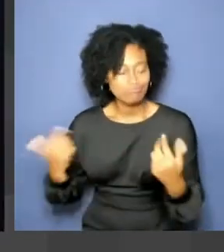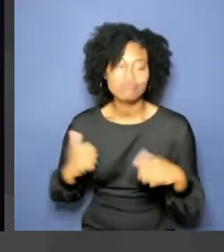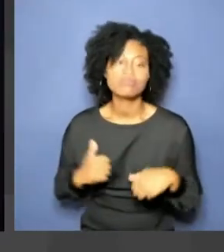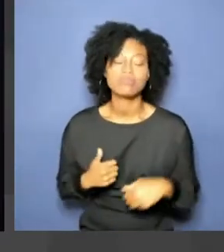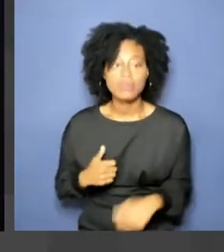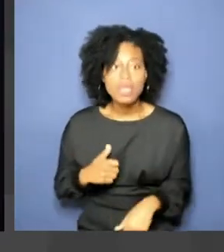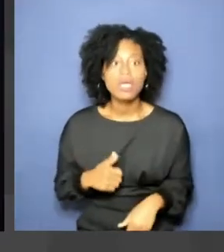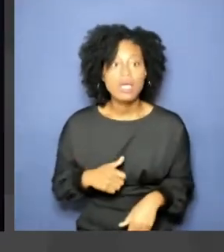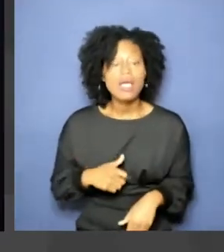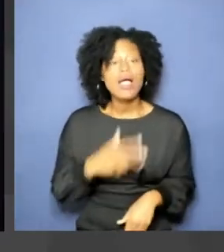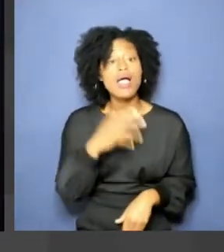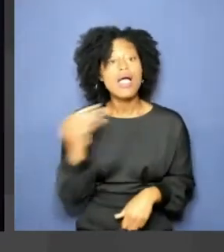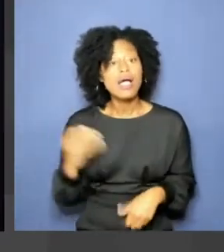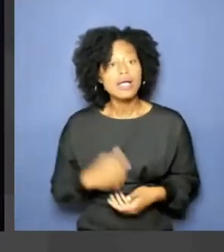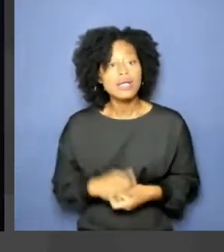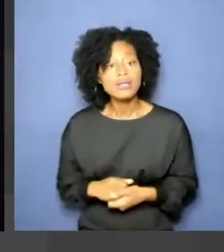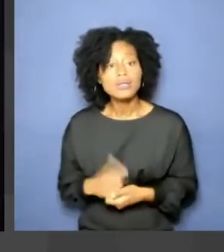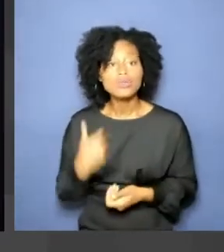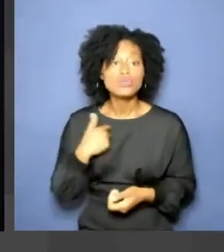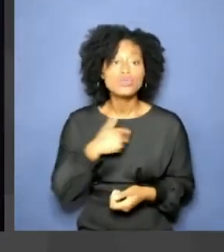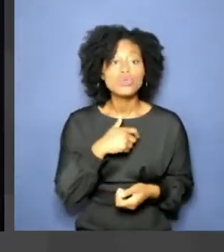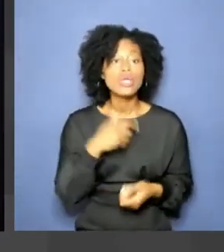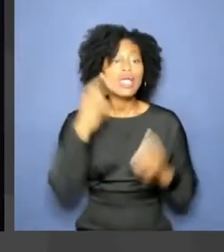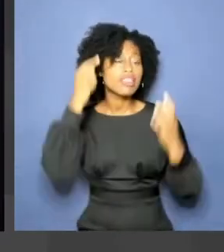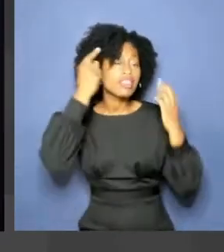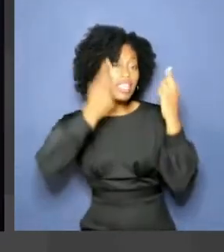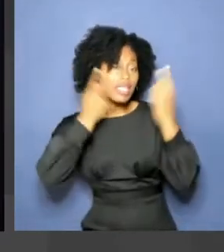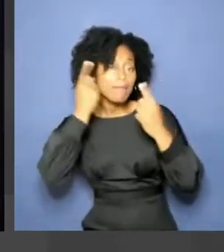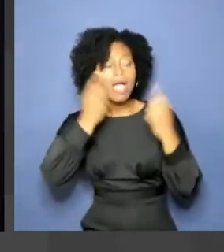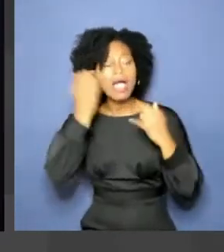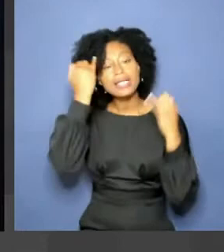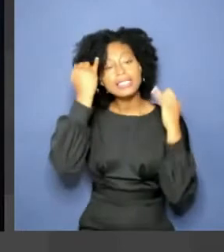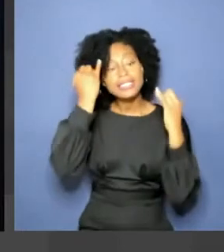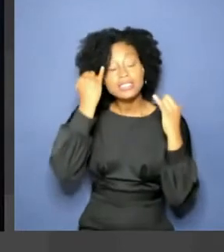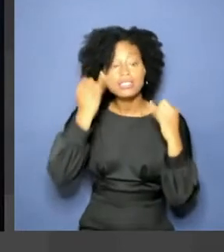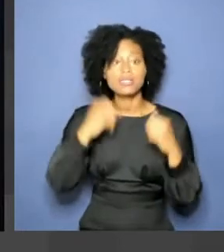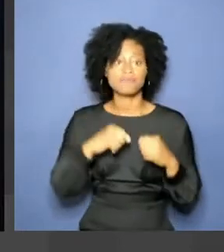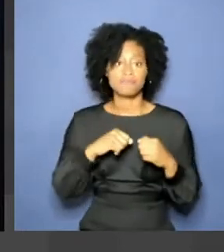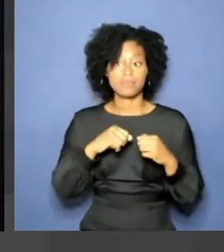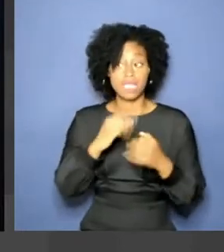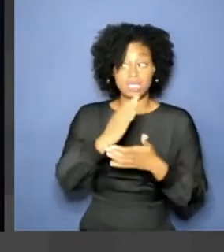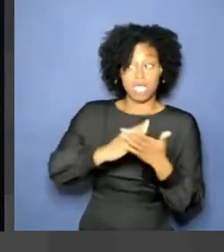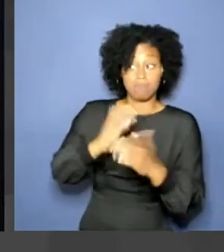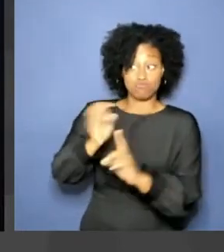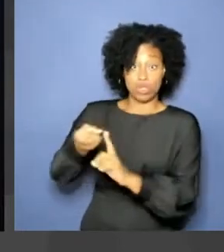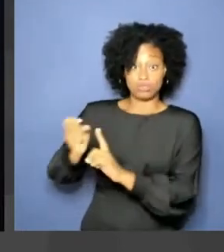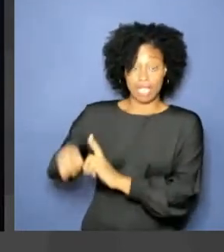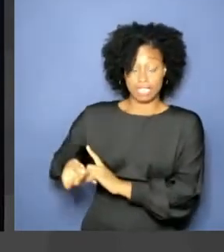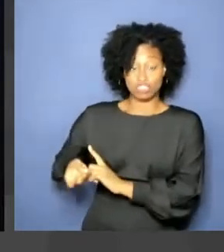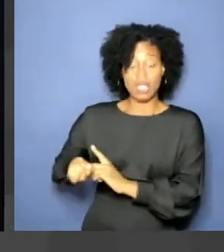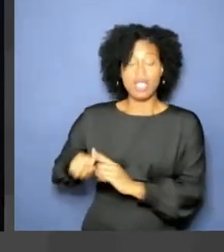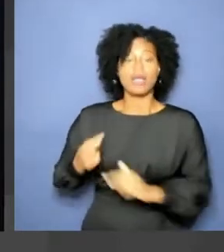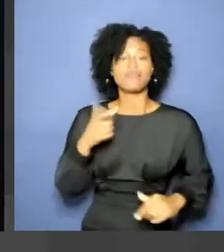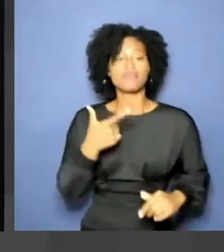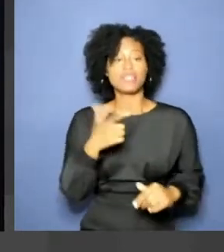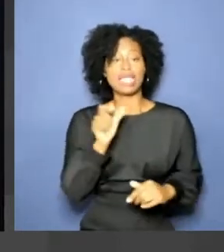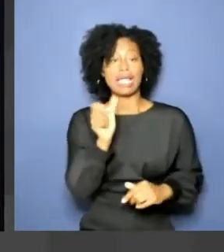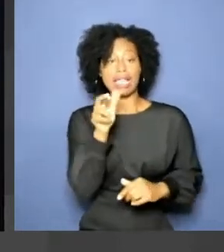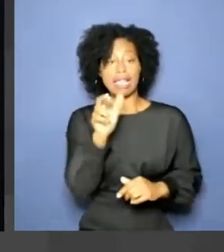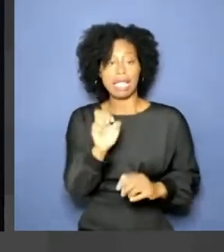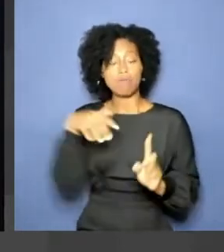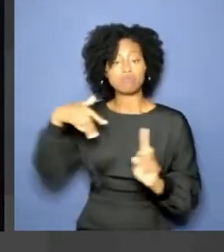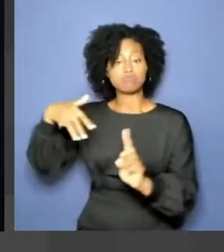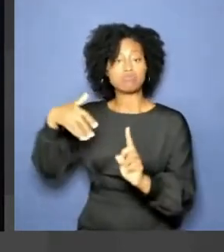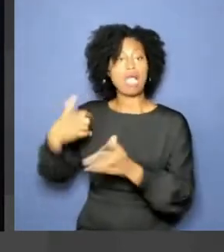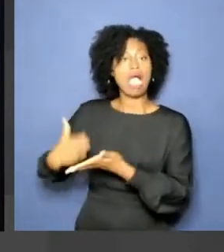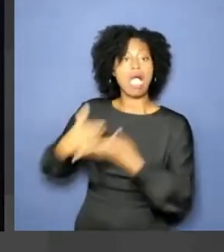are thinking about ideas that in certain circumstances, the Glare may even help you light